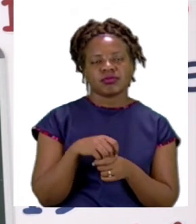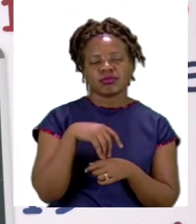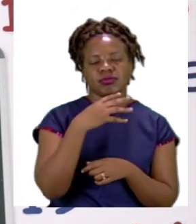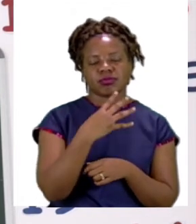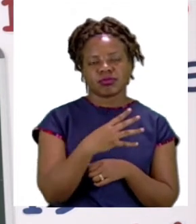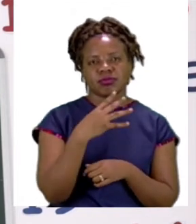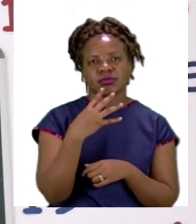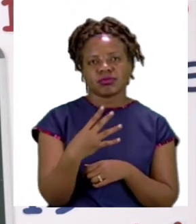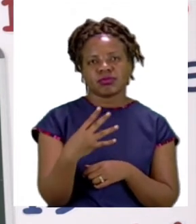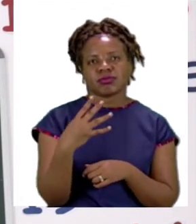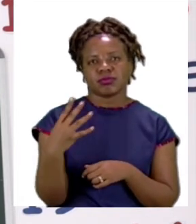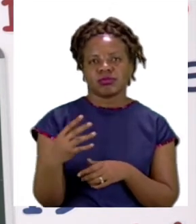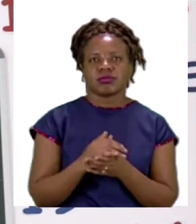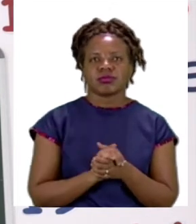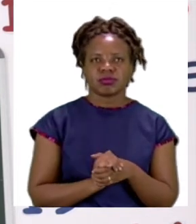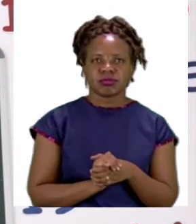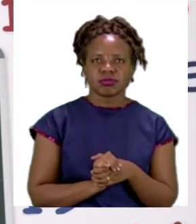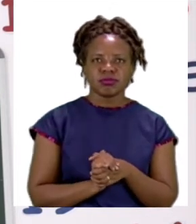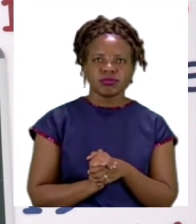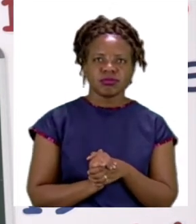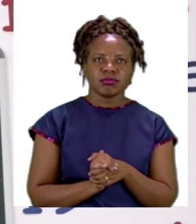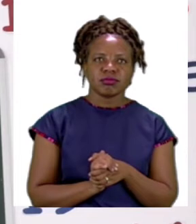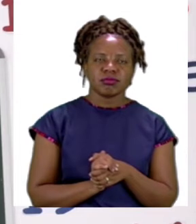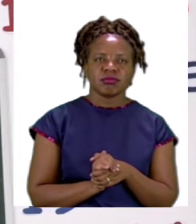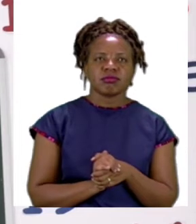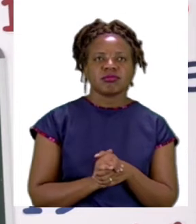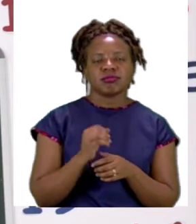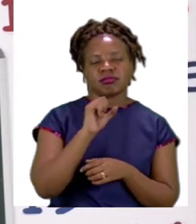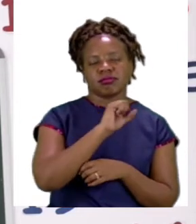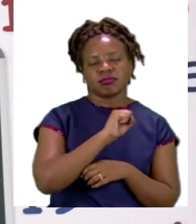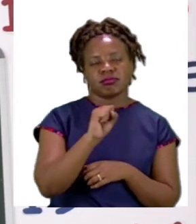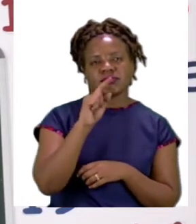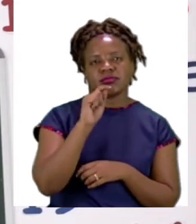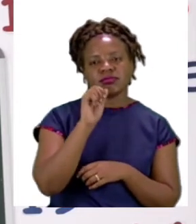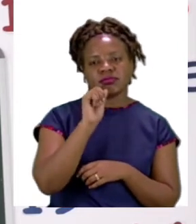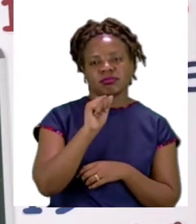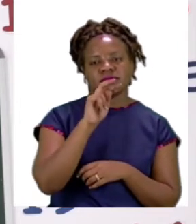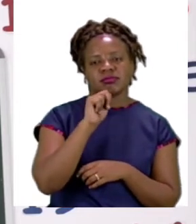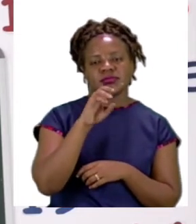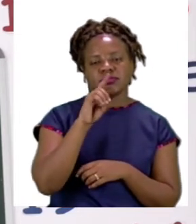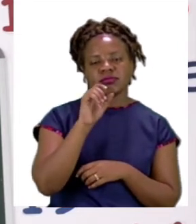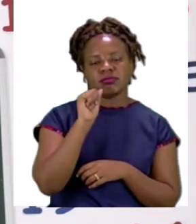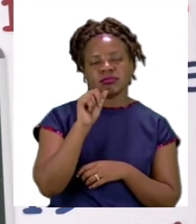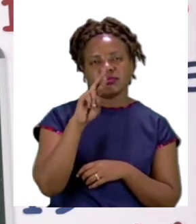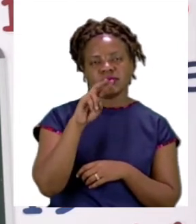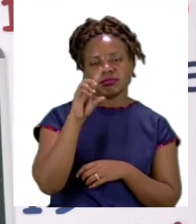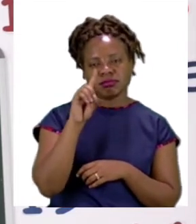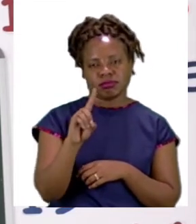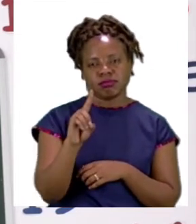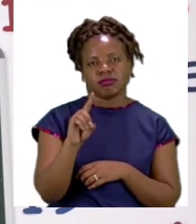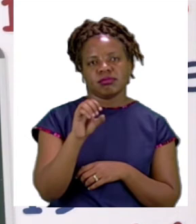444. So this is how you do it in standard form. So take your time, remove all the zeros and the